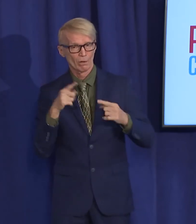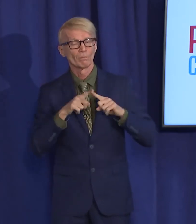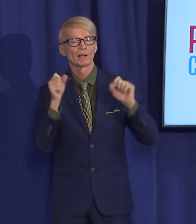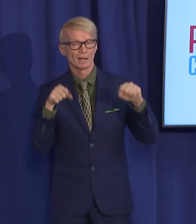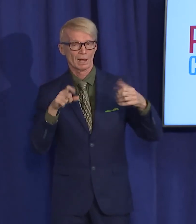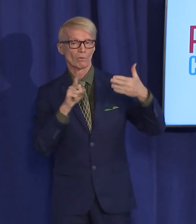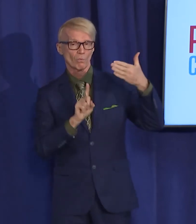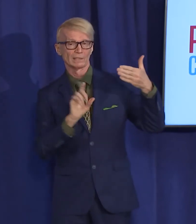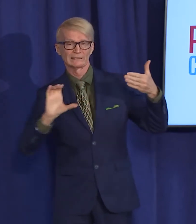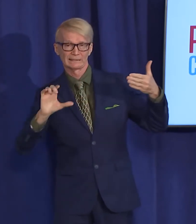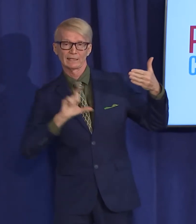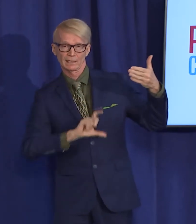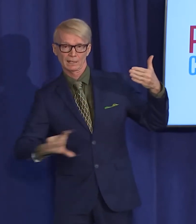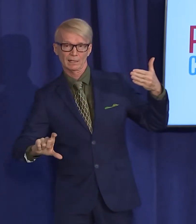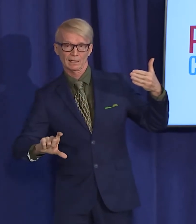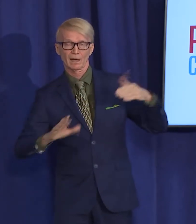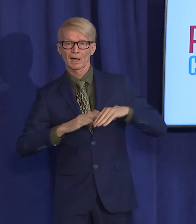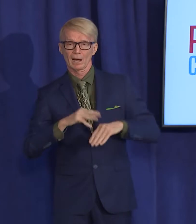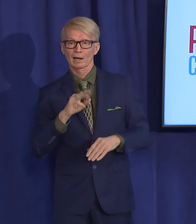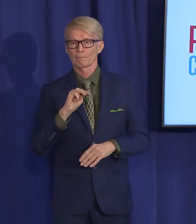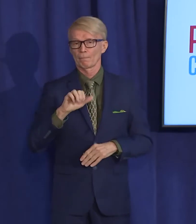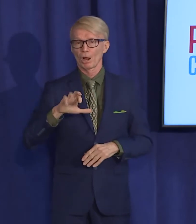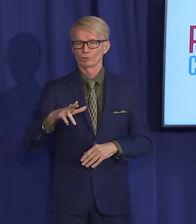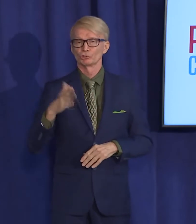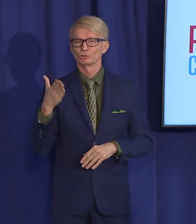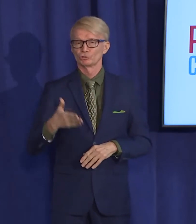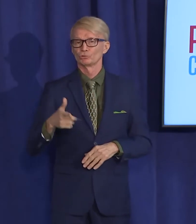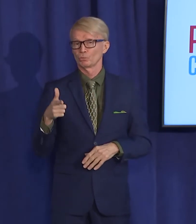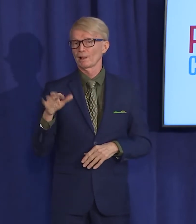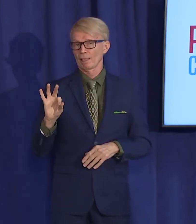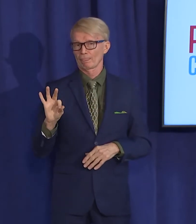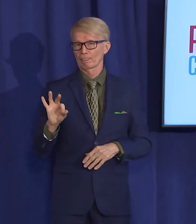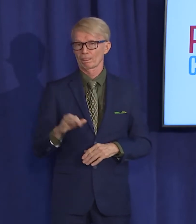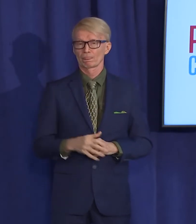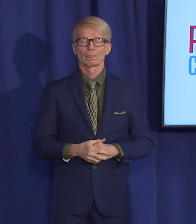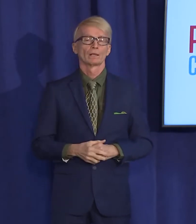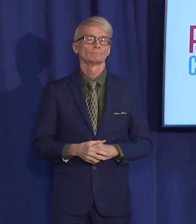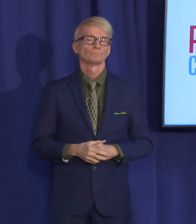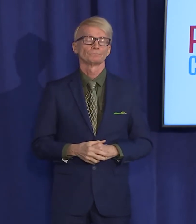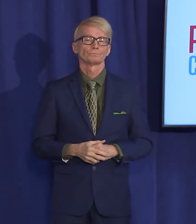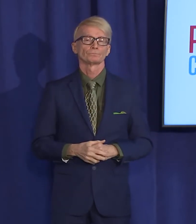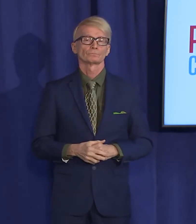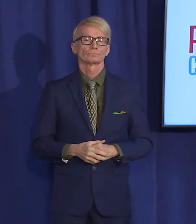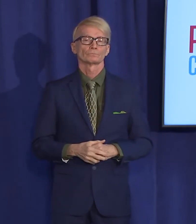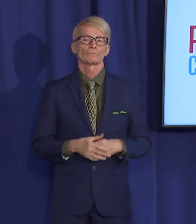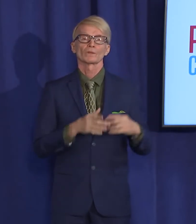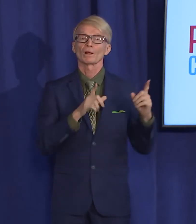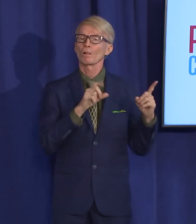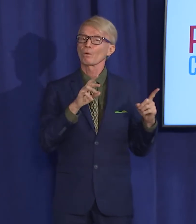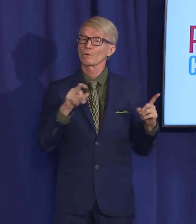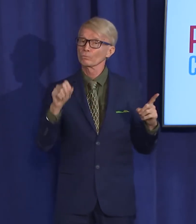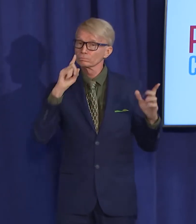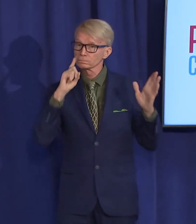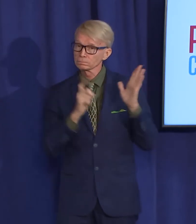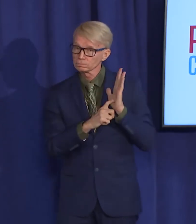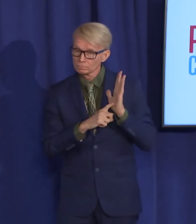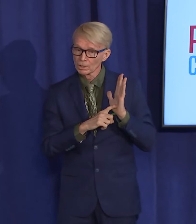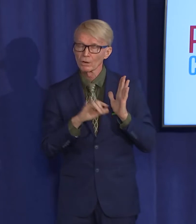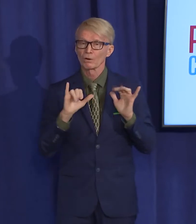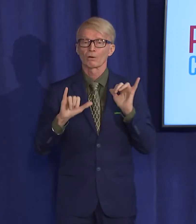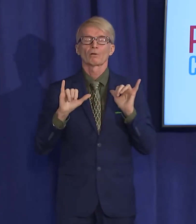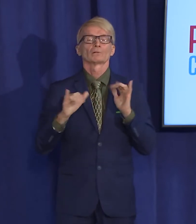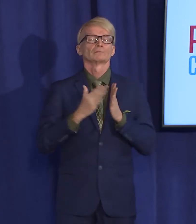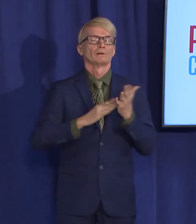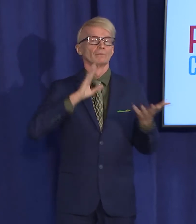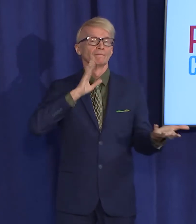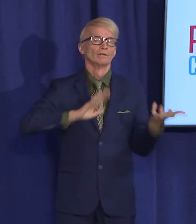1C on the 29th of March, and they have noted that there was apparently some